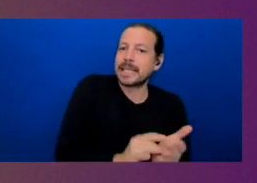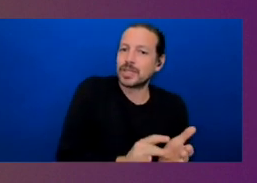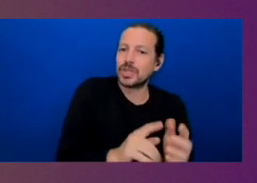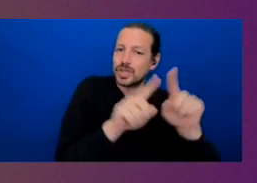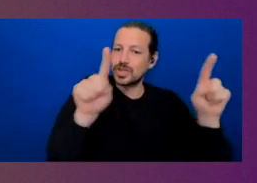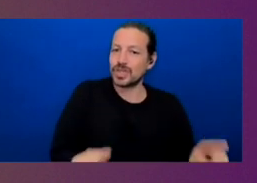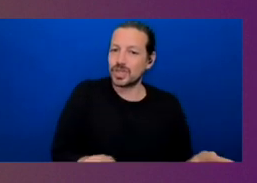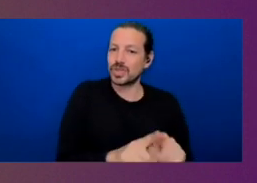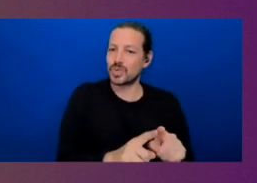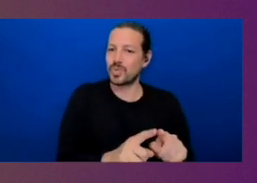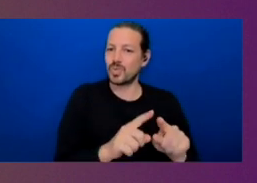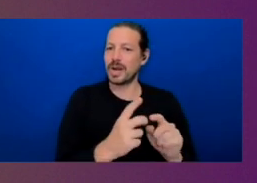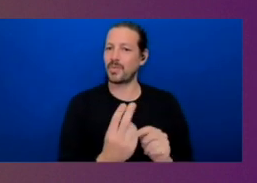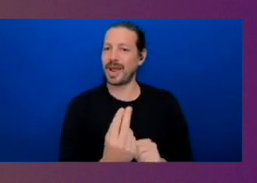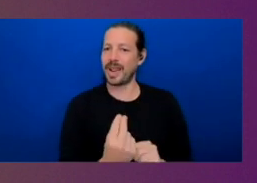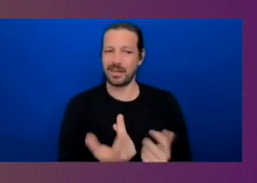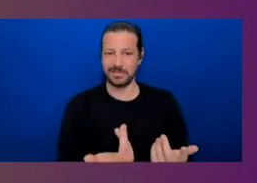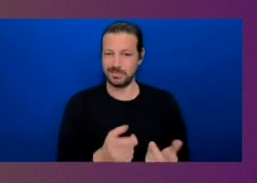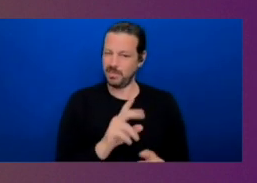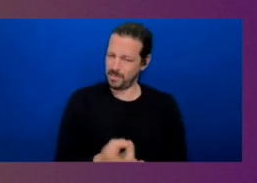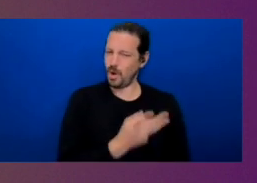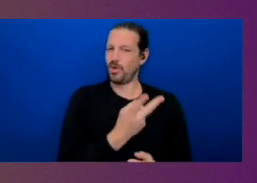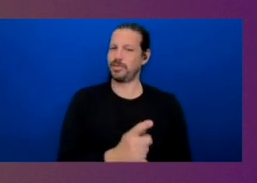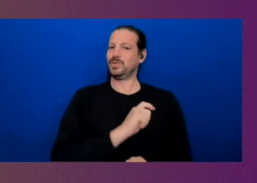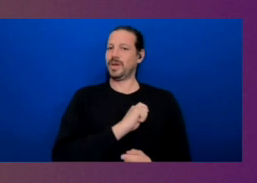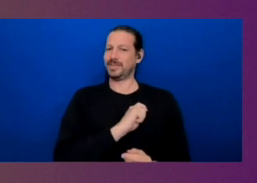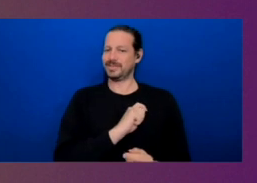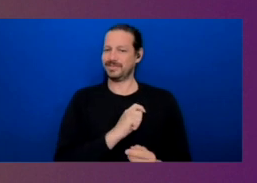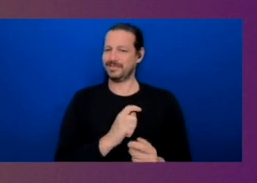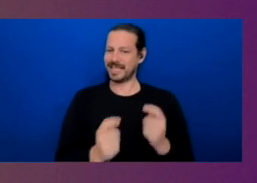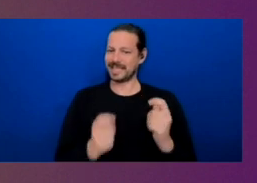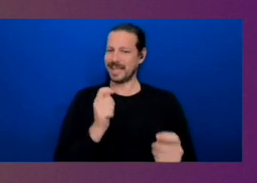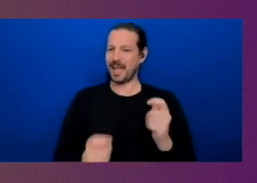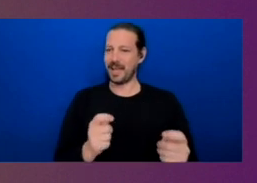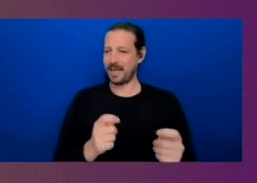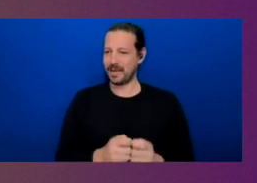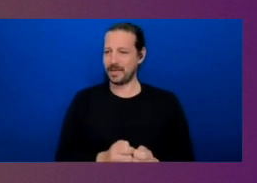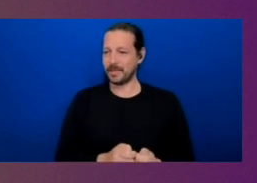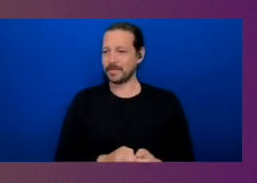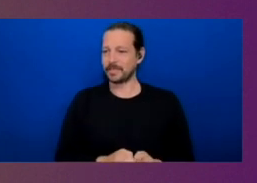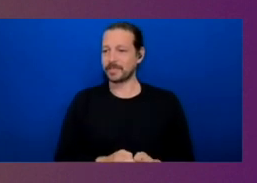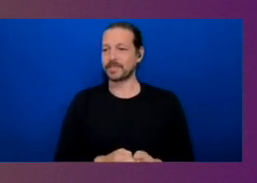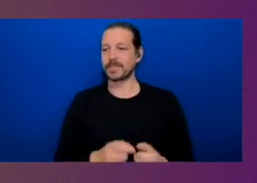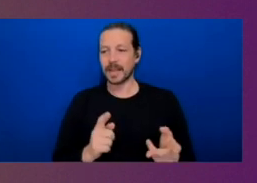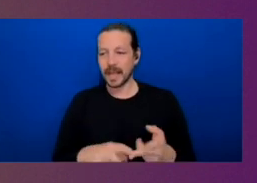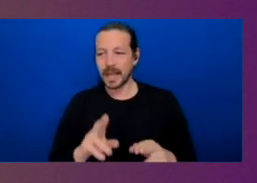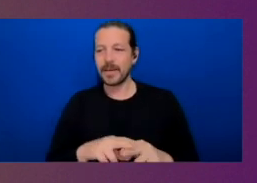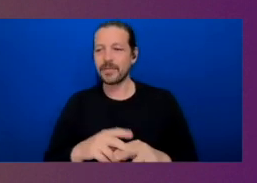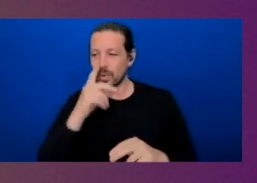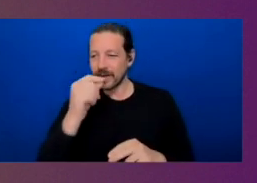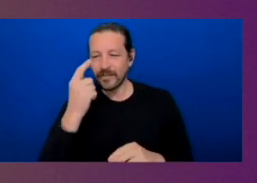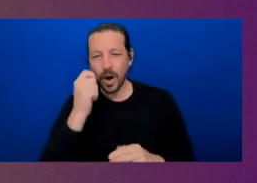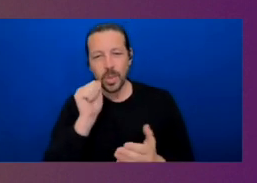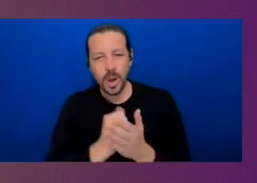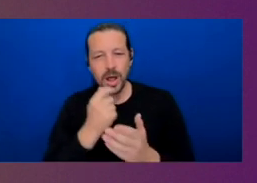trusted testers if you've designed the research to understand and engage them in a way that will get you the insight that's going to inform what